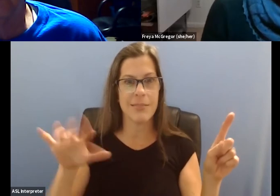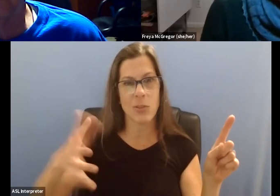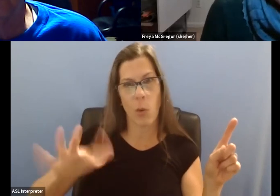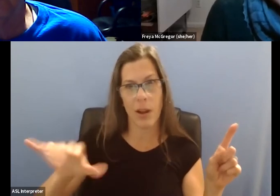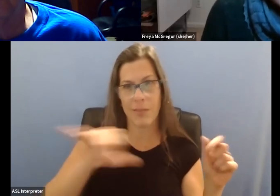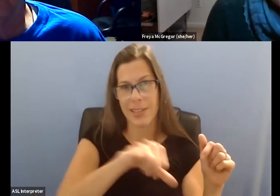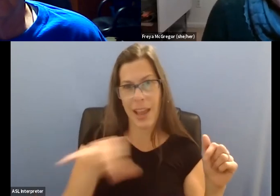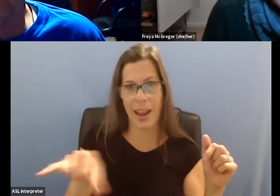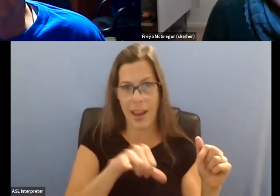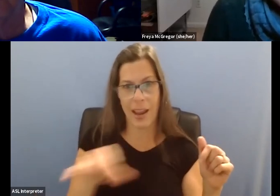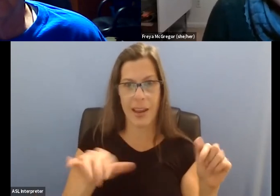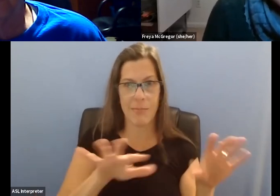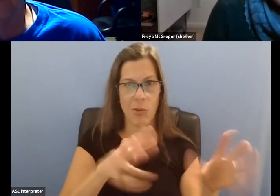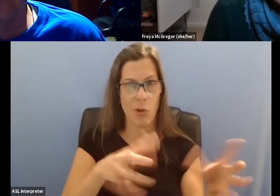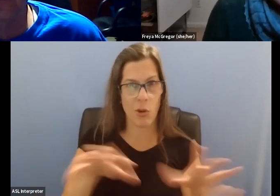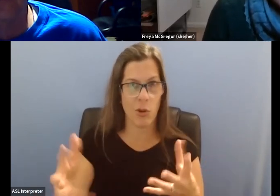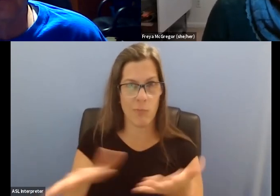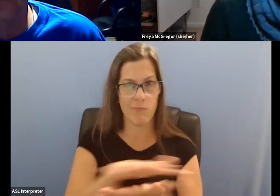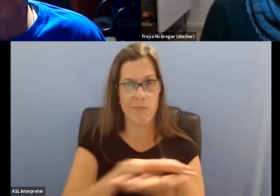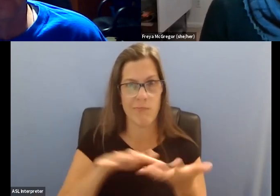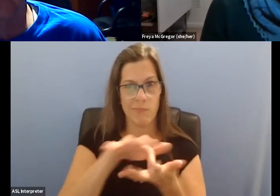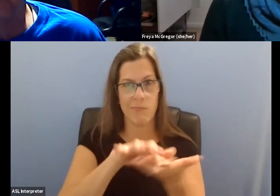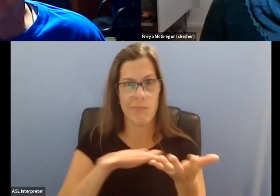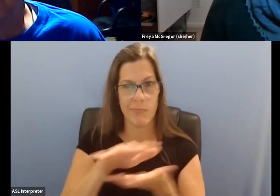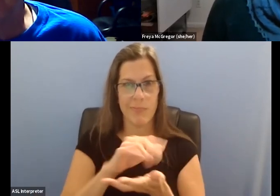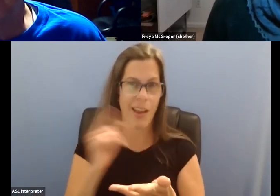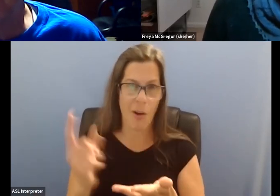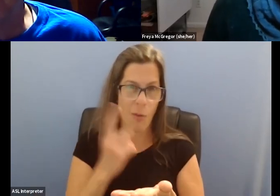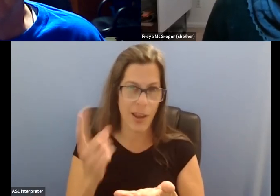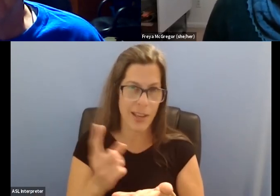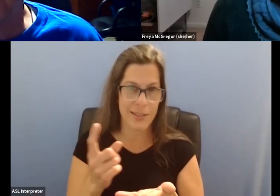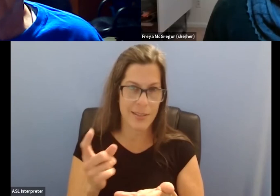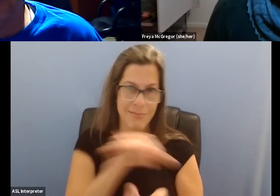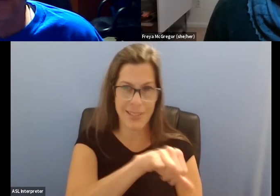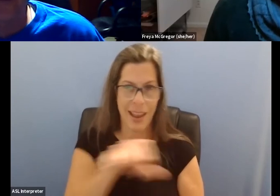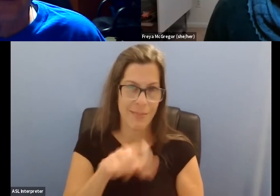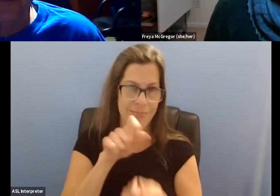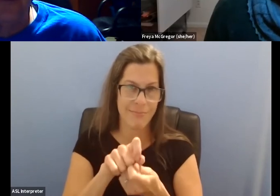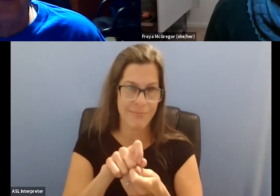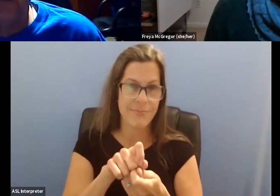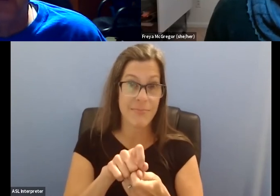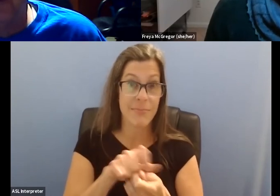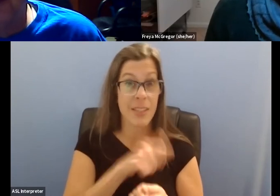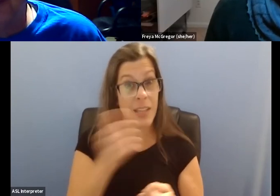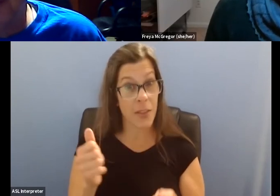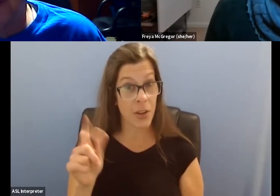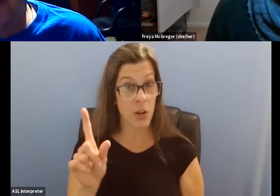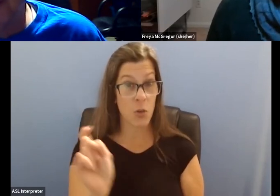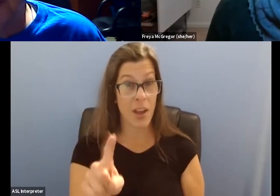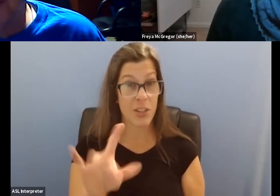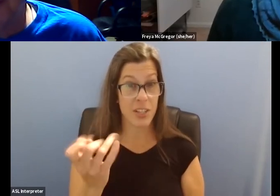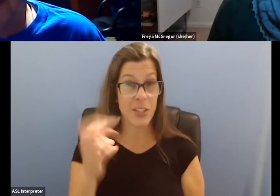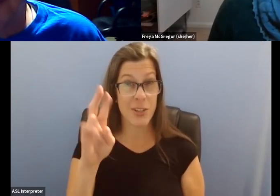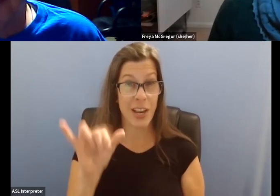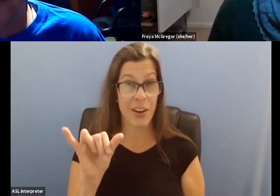but, um, it doesn't always overlap perfectly. Um, let's see another question here for you, Jerry,